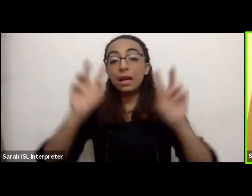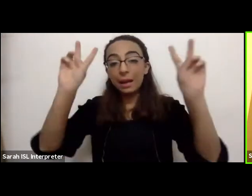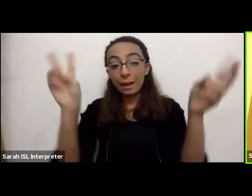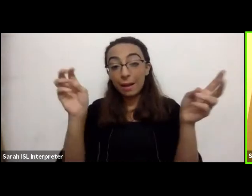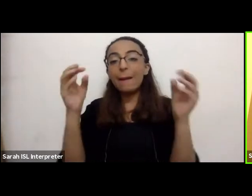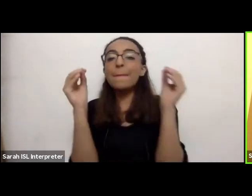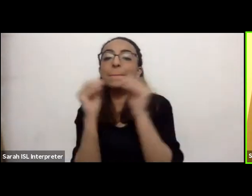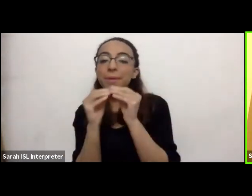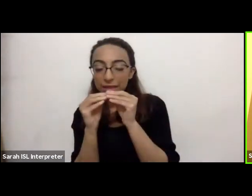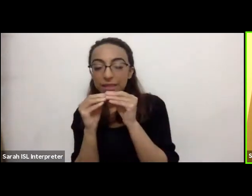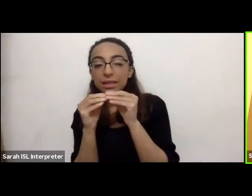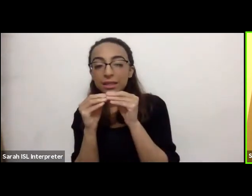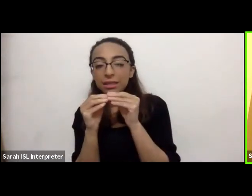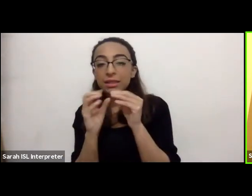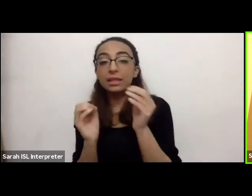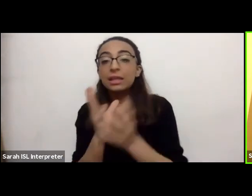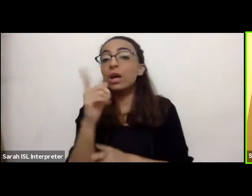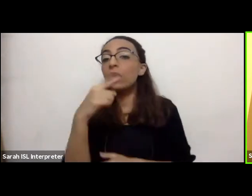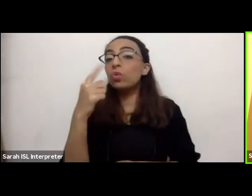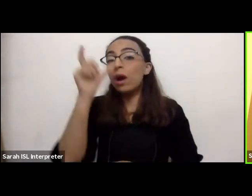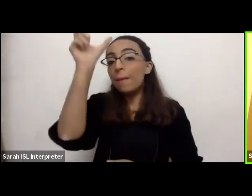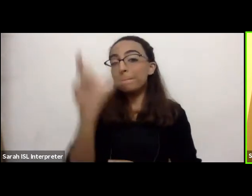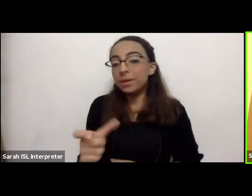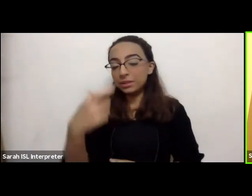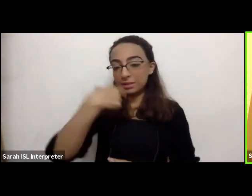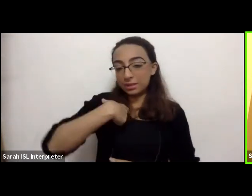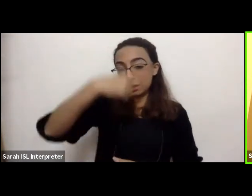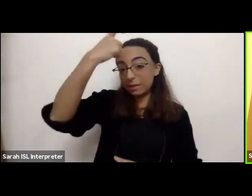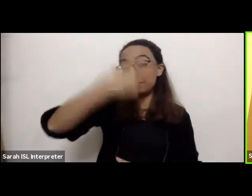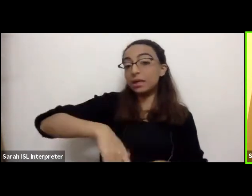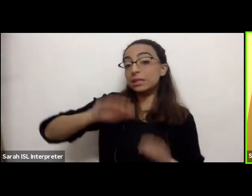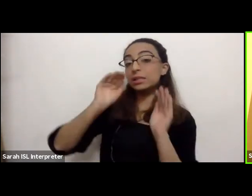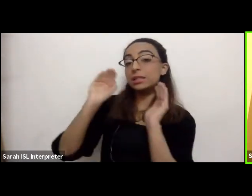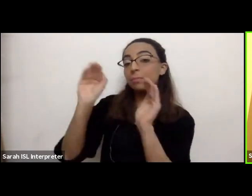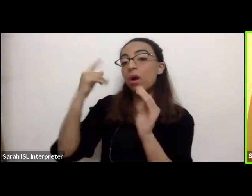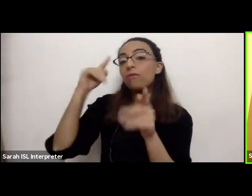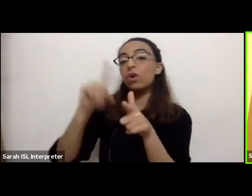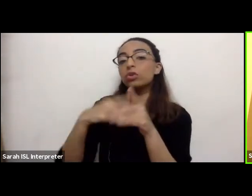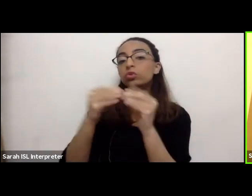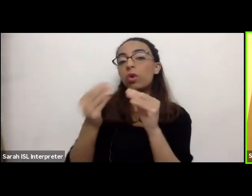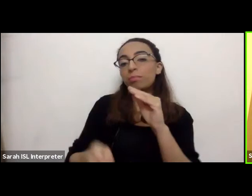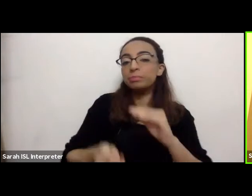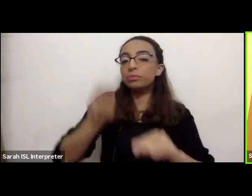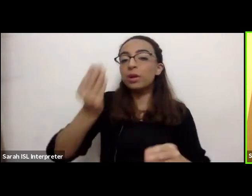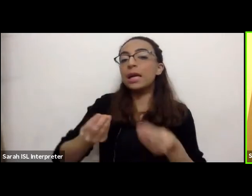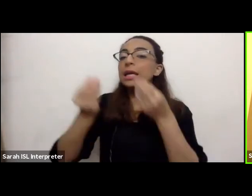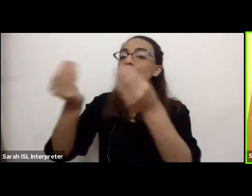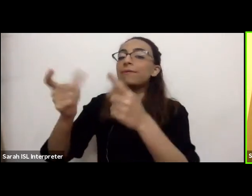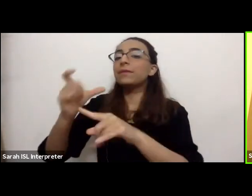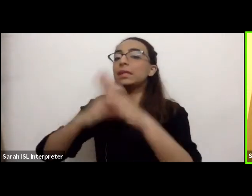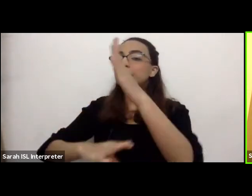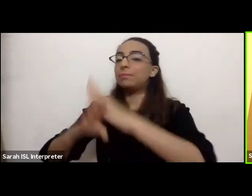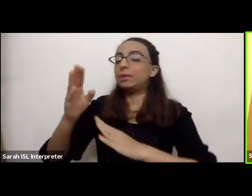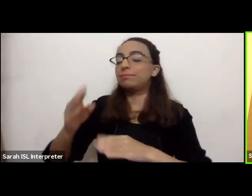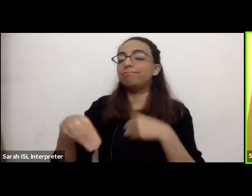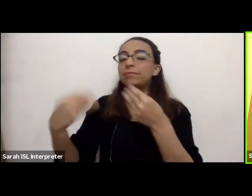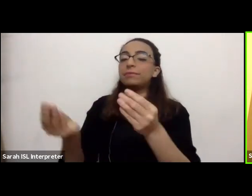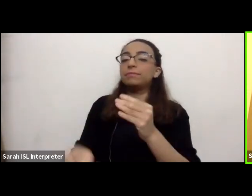B, role model supporter of increased employment opportunities for persons with